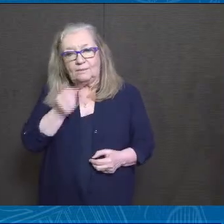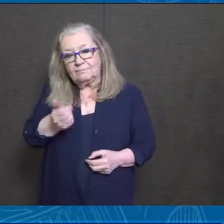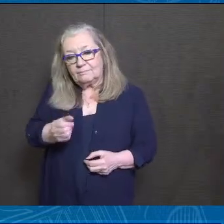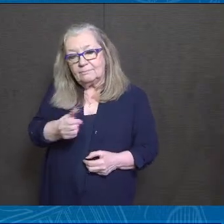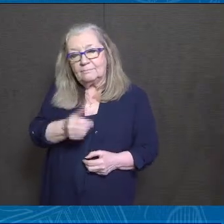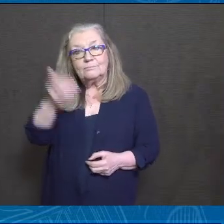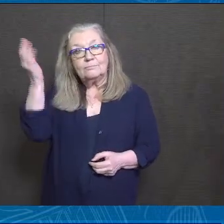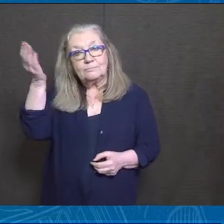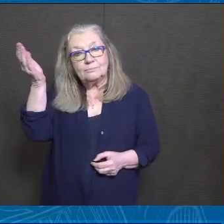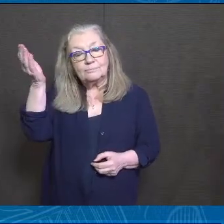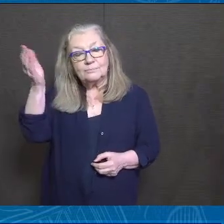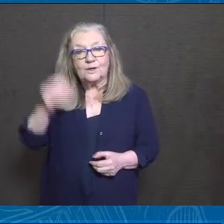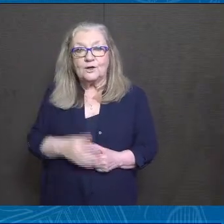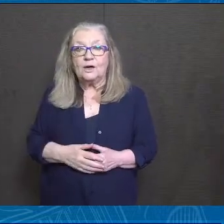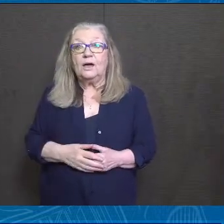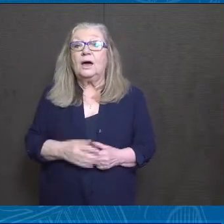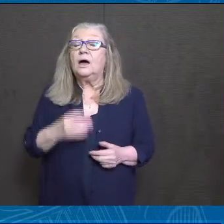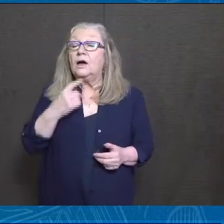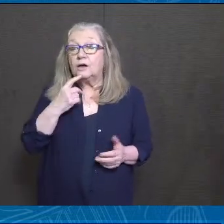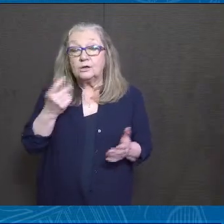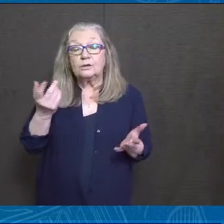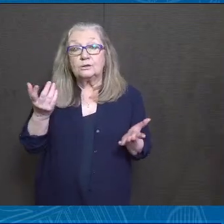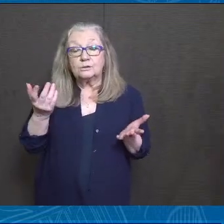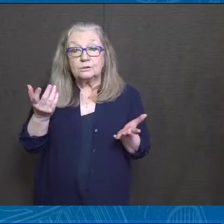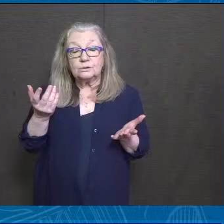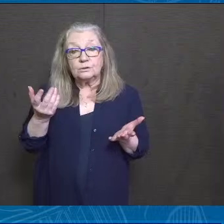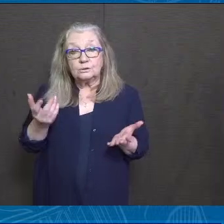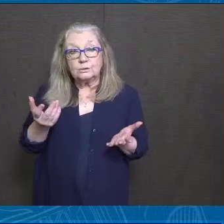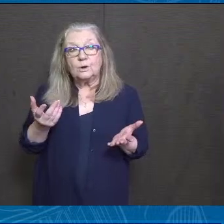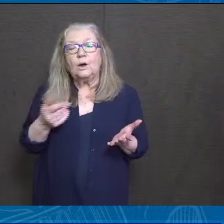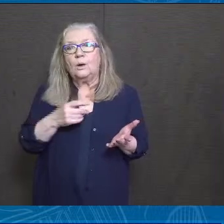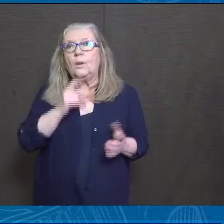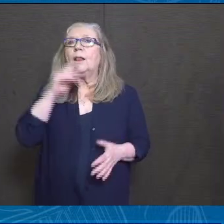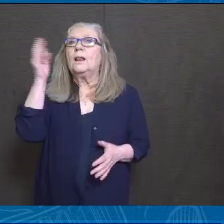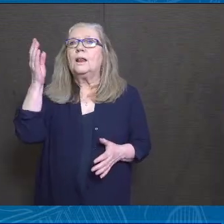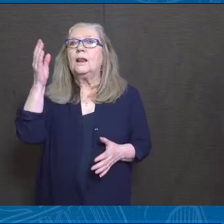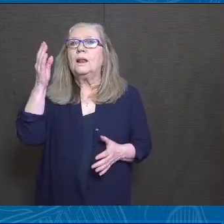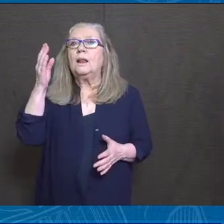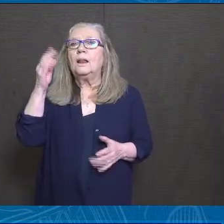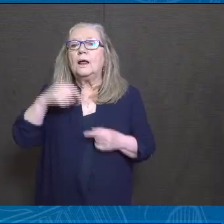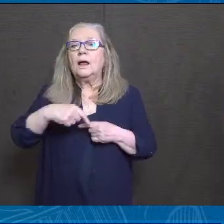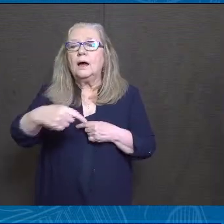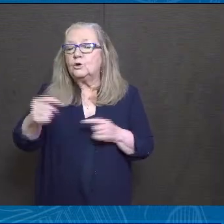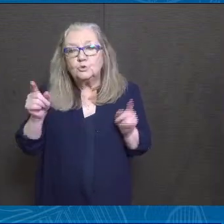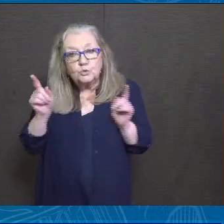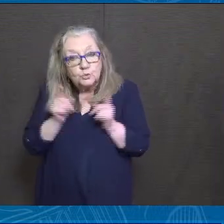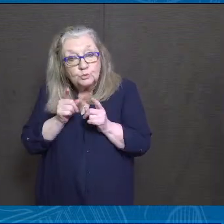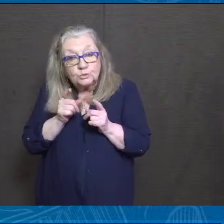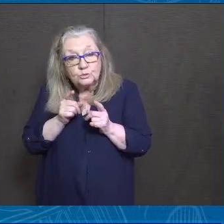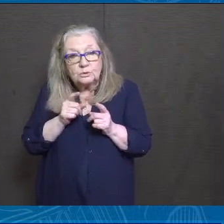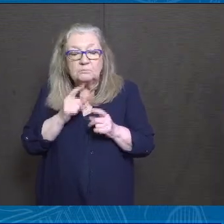We will basically, they will give short presentations,